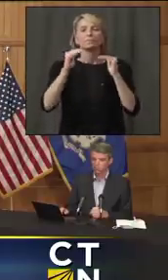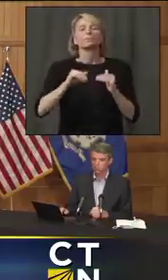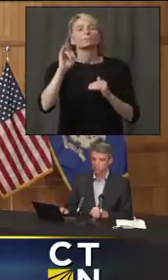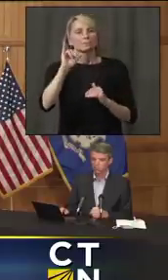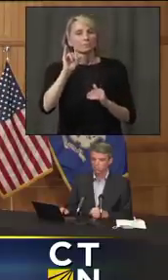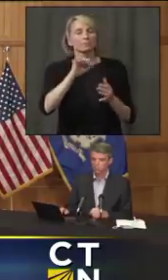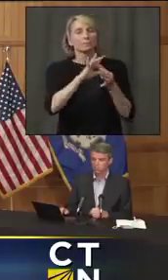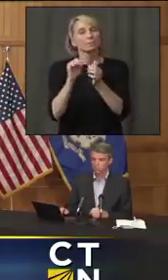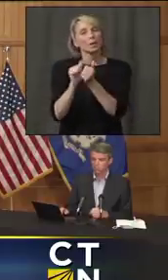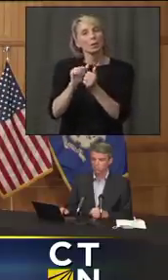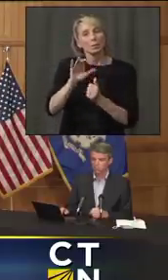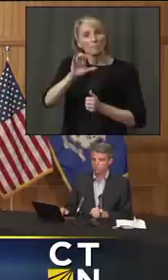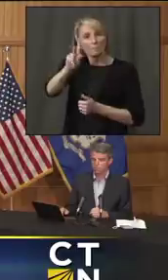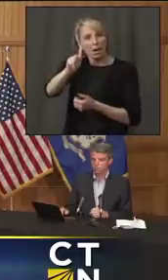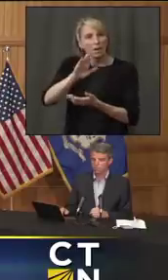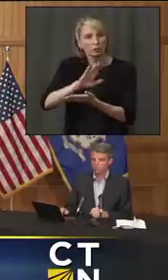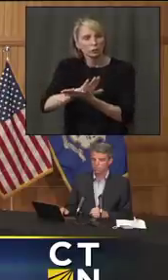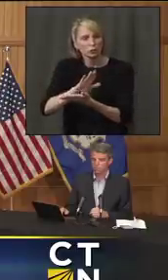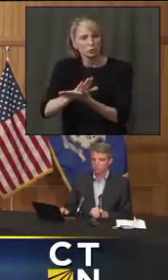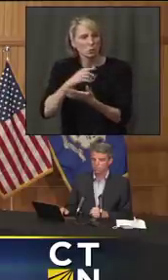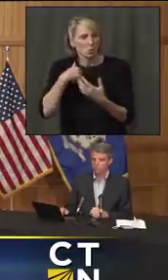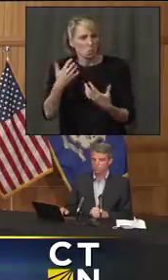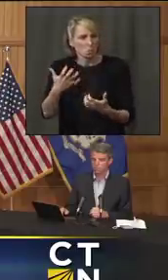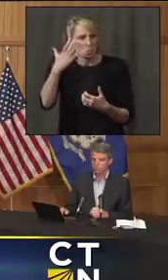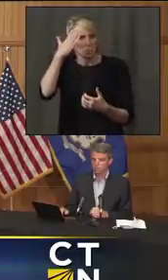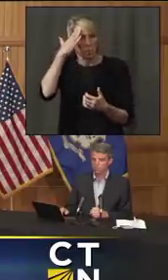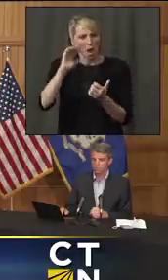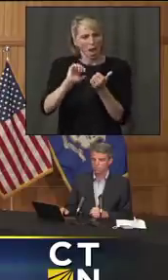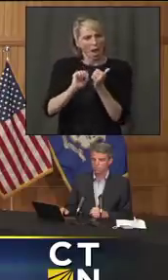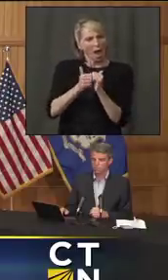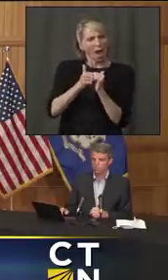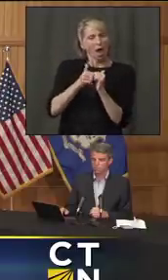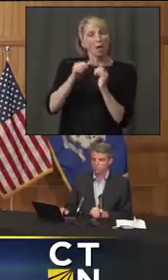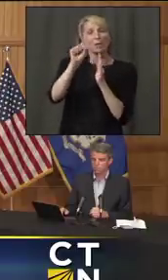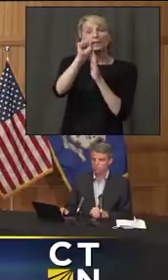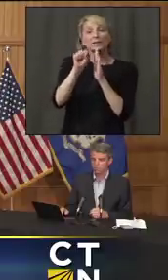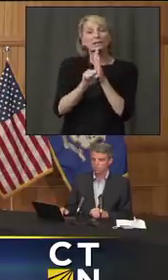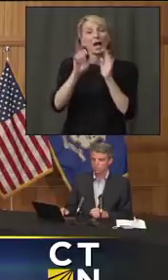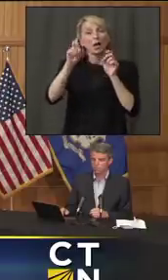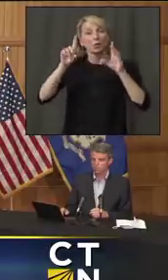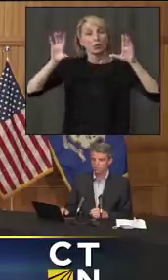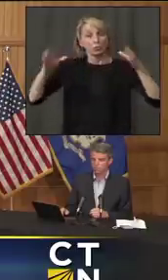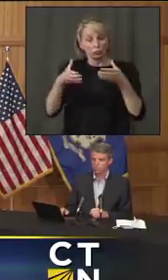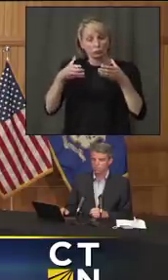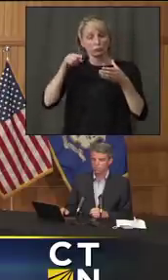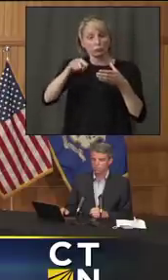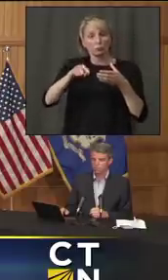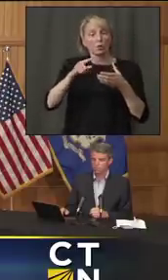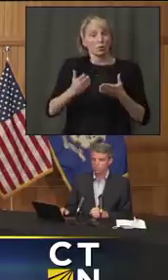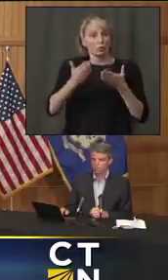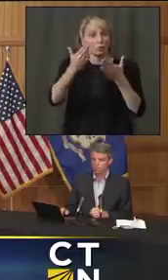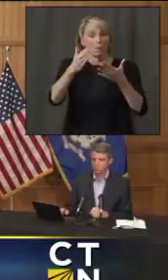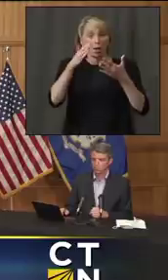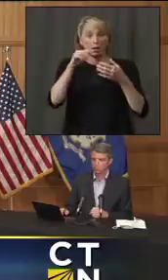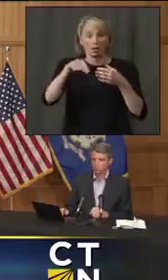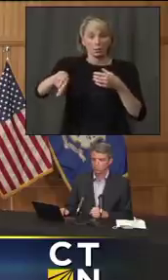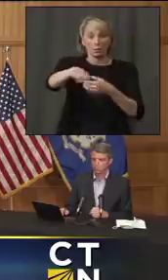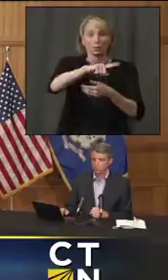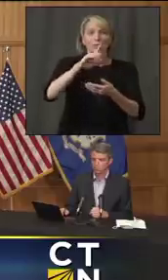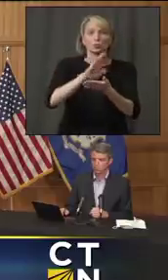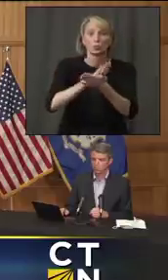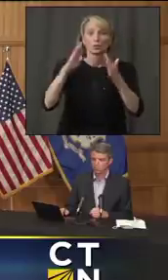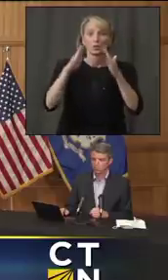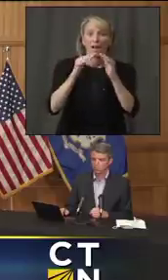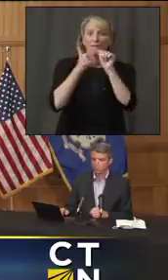requirements. How will the requirements be enforced? How will the state make sure that school